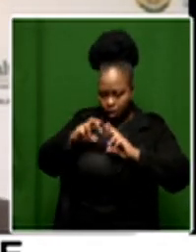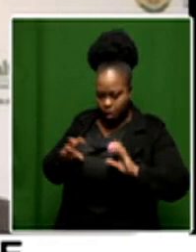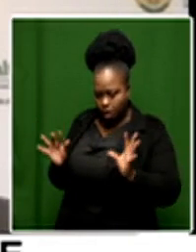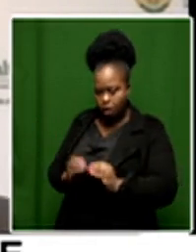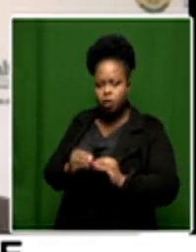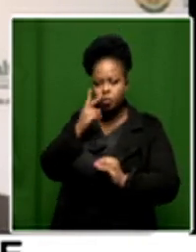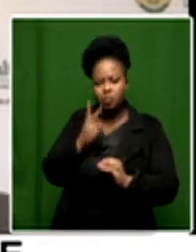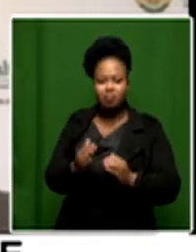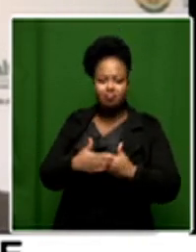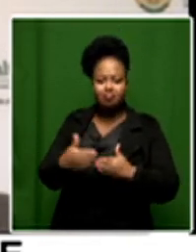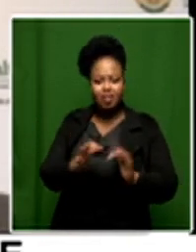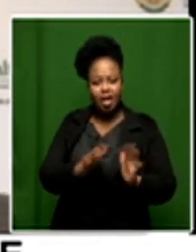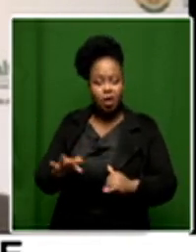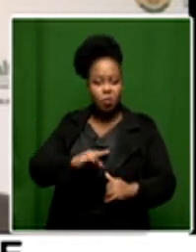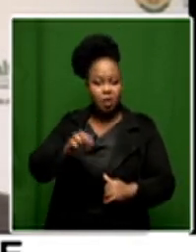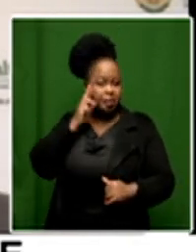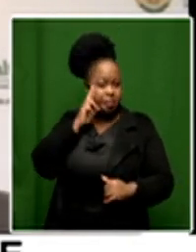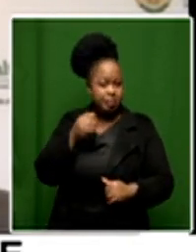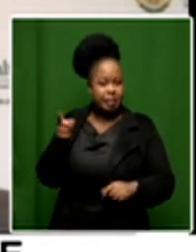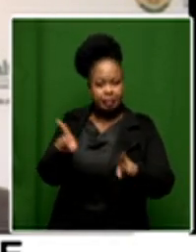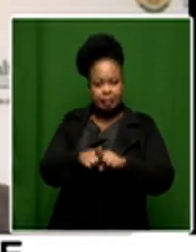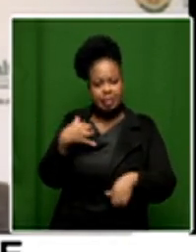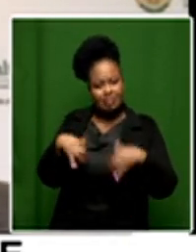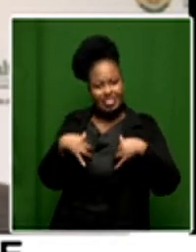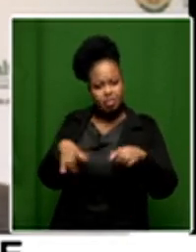You recall that there was a similar excitement with the issue of